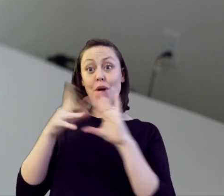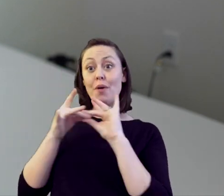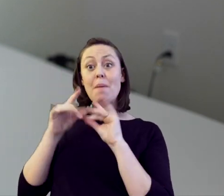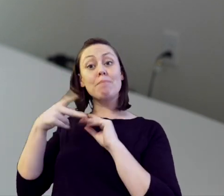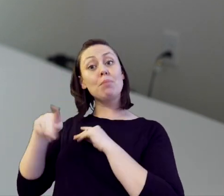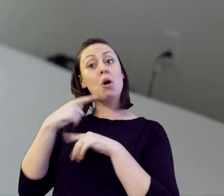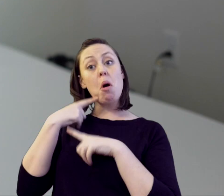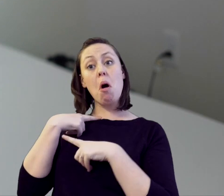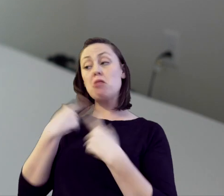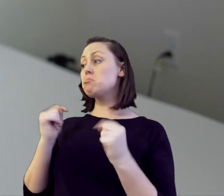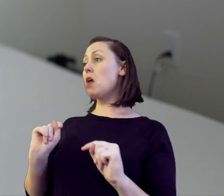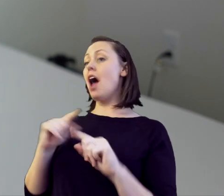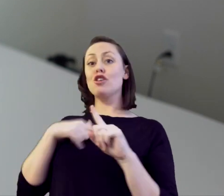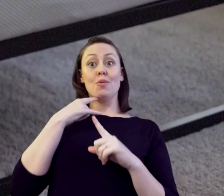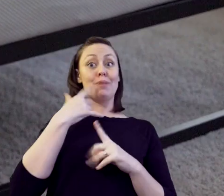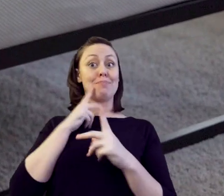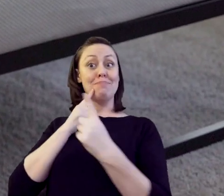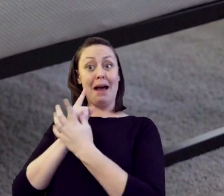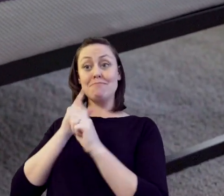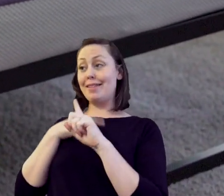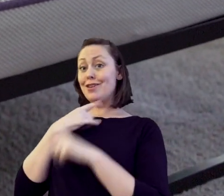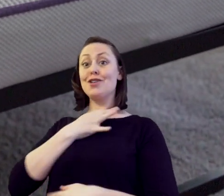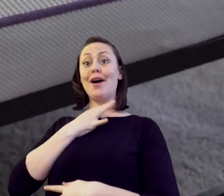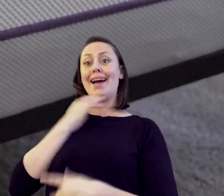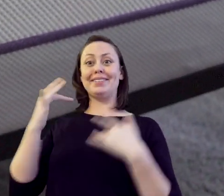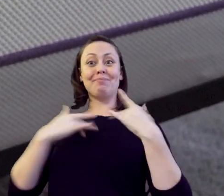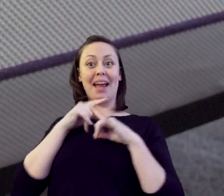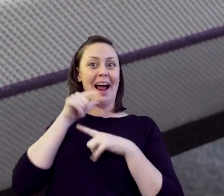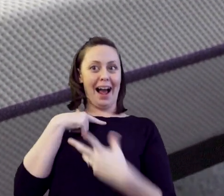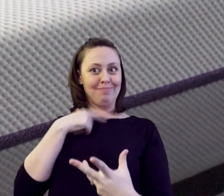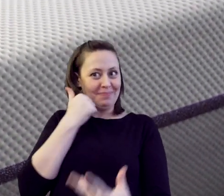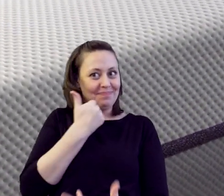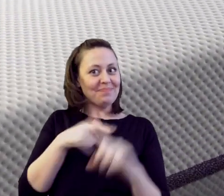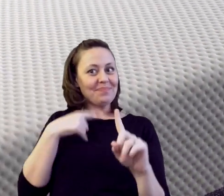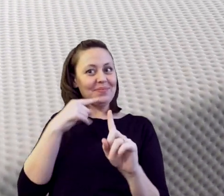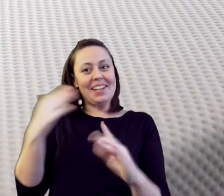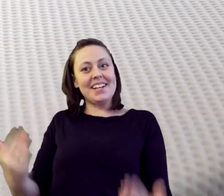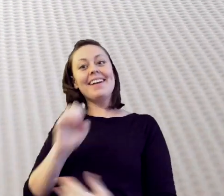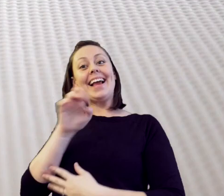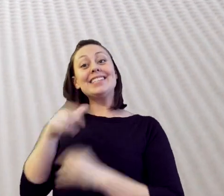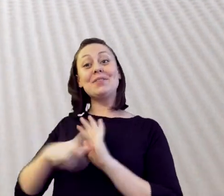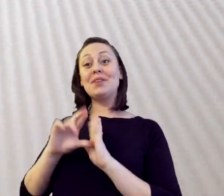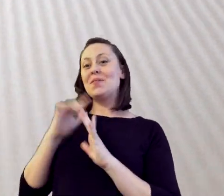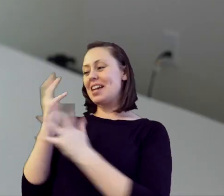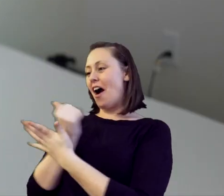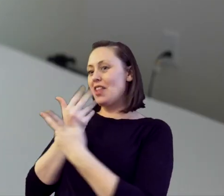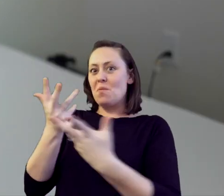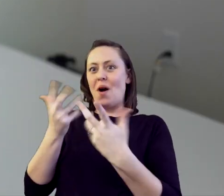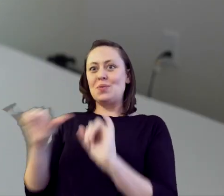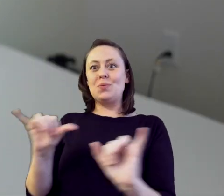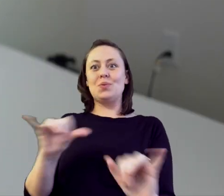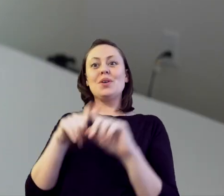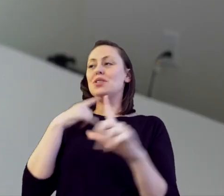you'll be met with curiosity and excitement. I'm not ashamed to say that here at ASL Reviews, we caught that fever too. So when we